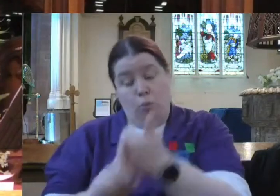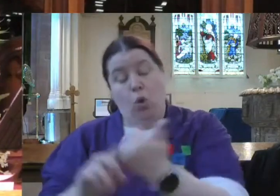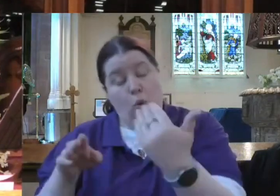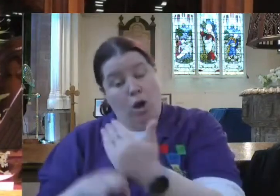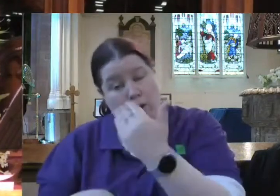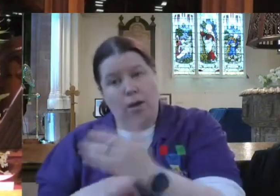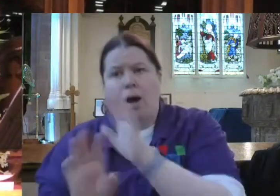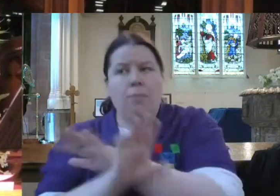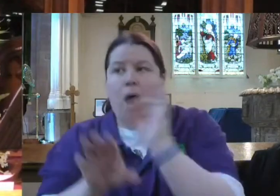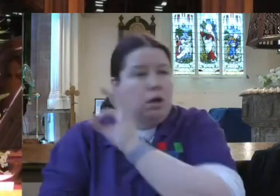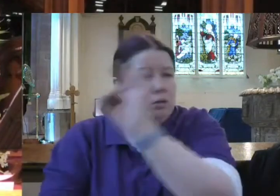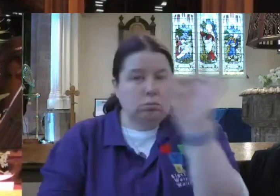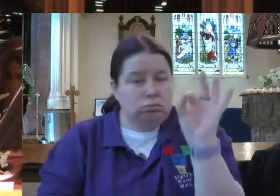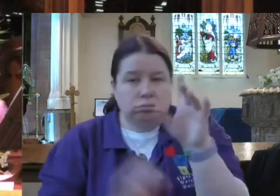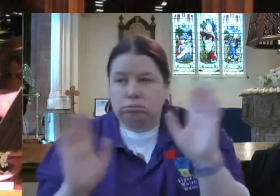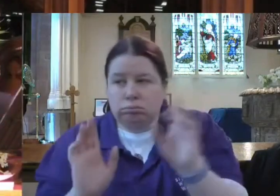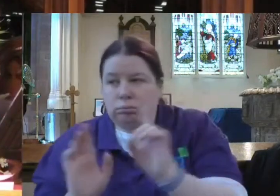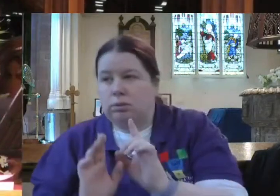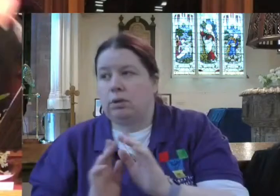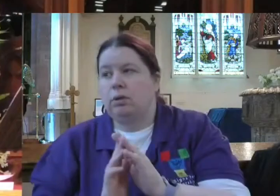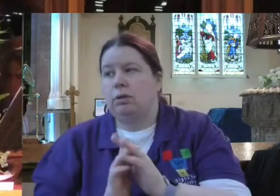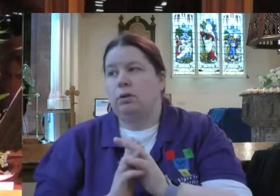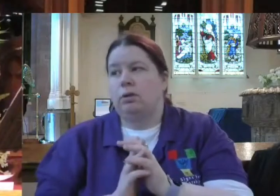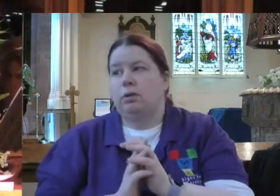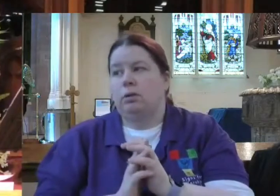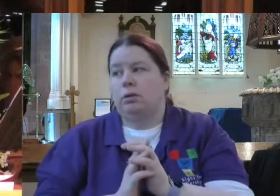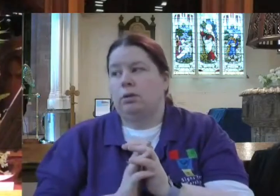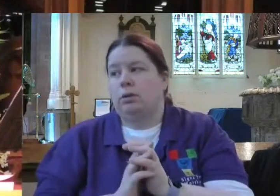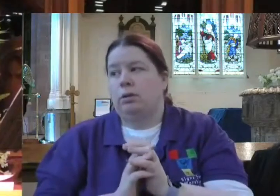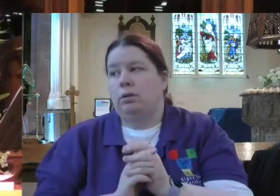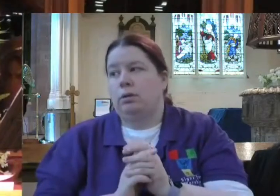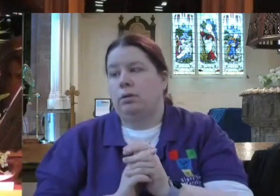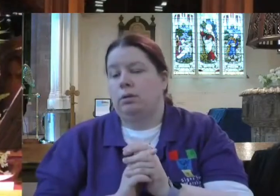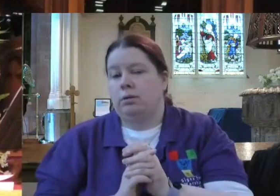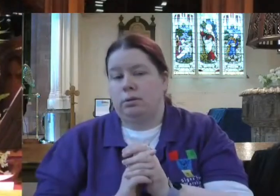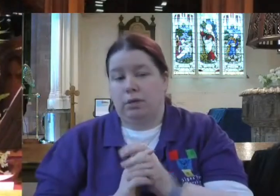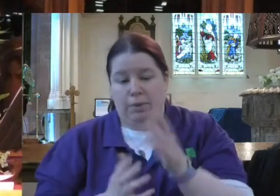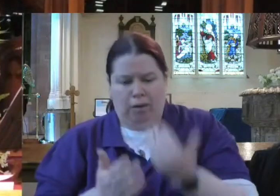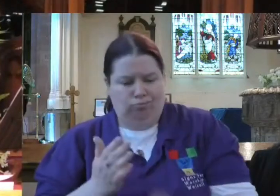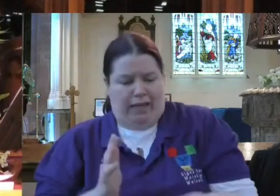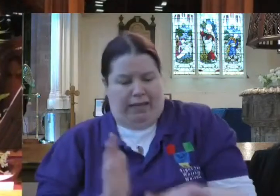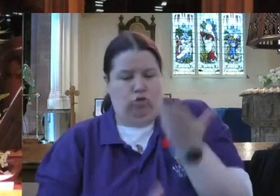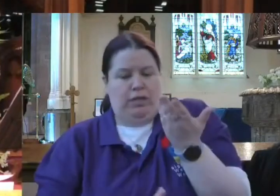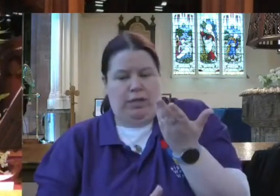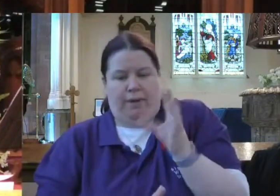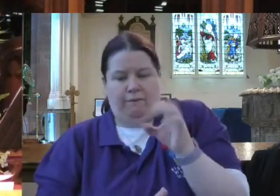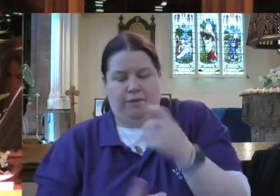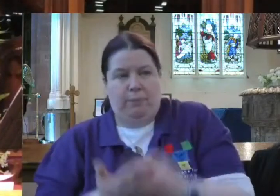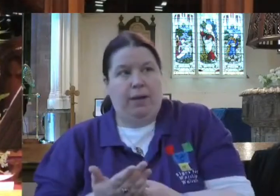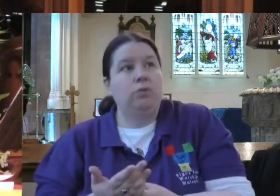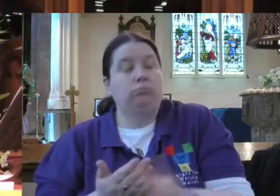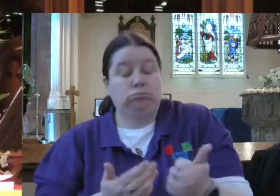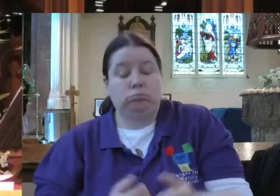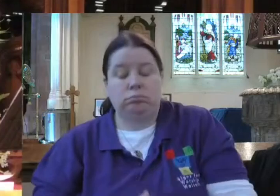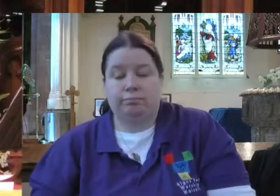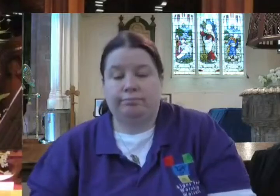I'm not asking you to do that. I'm not asking you to do that. That would be like upping your giving per month by £15. And perhaps you don't want to